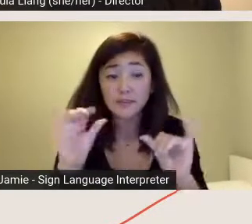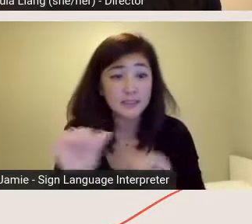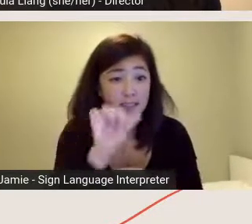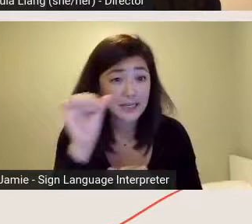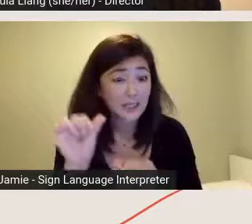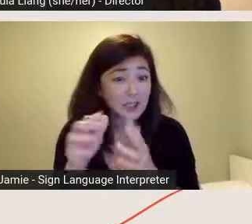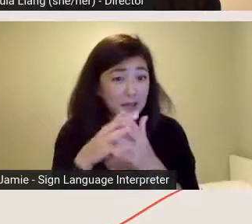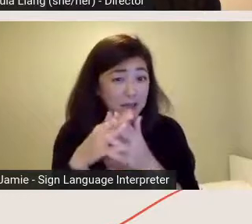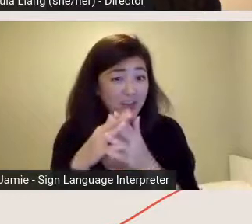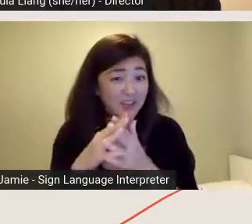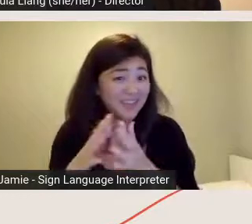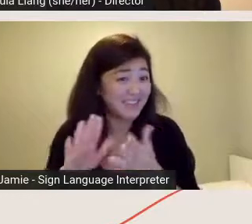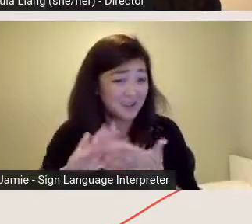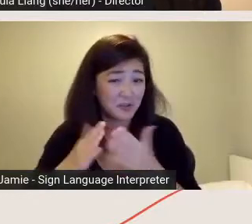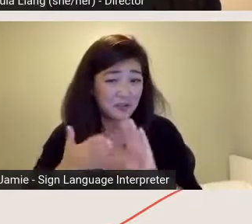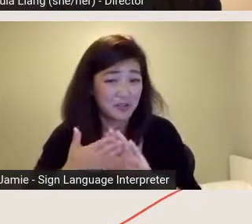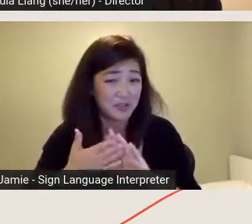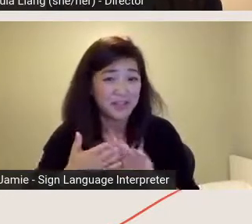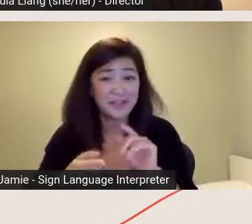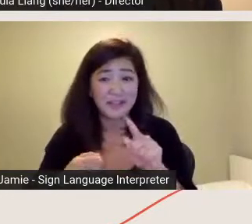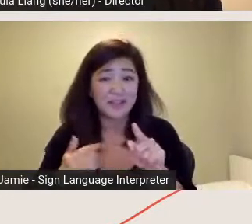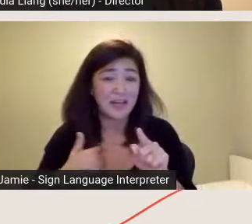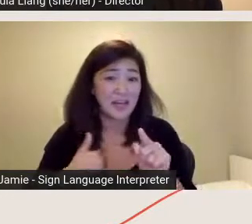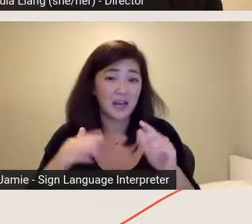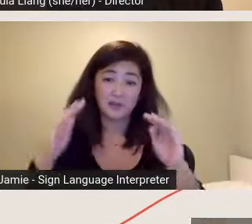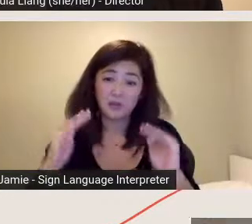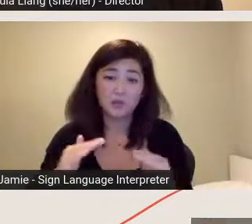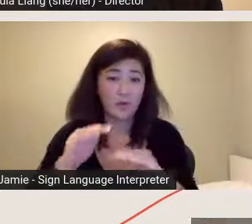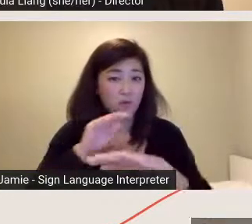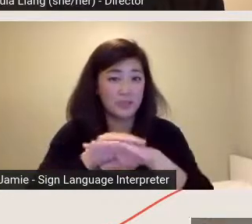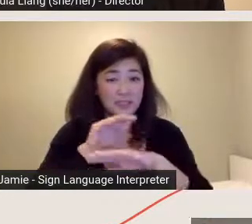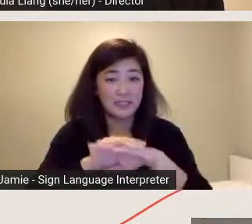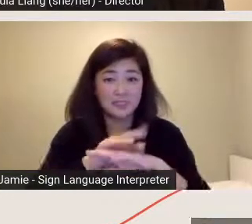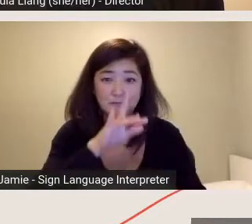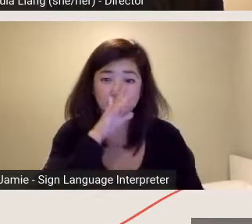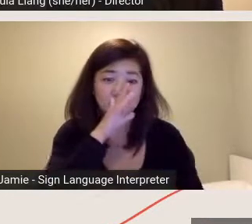New York is has a lot of low English proficiency members. And so